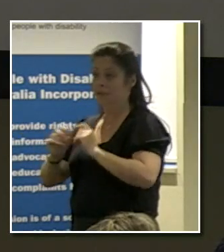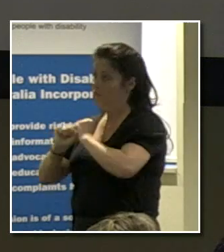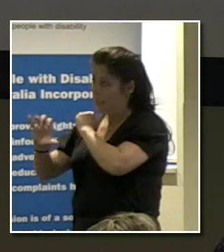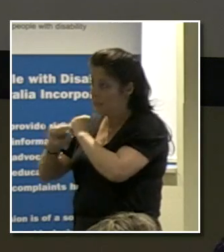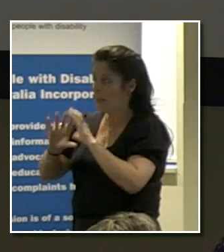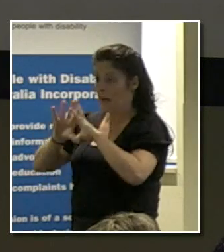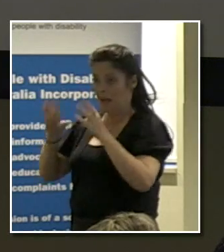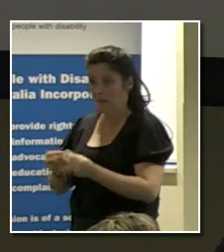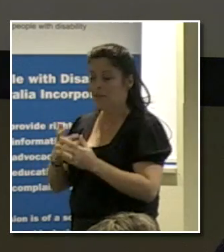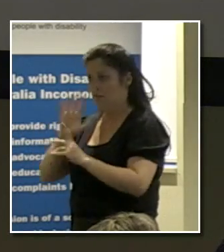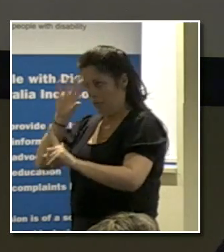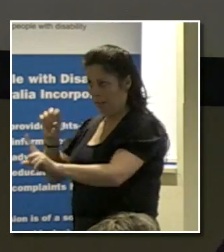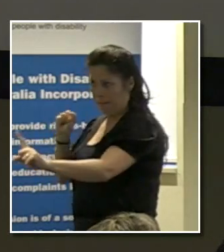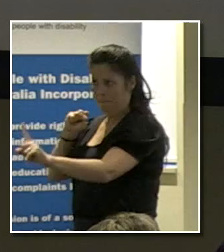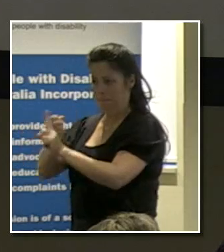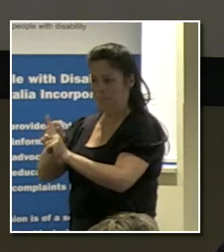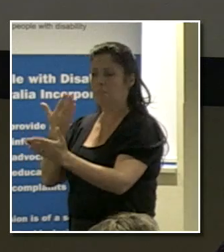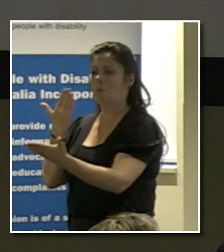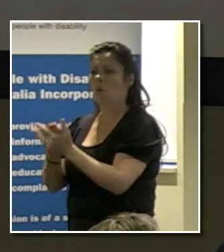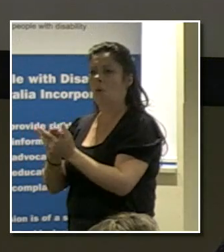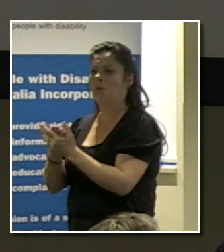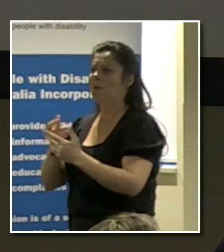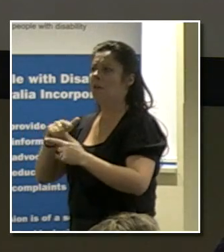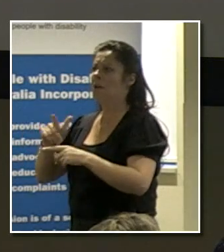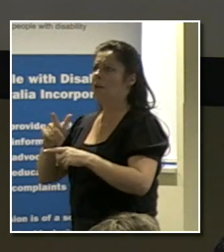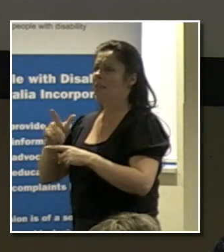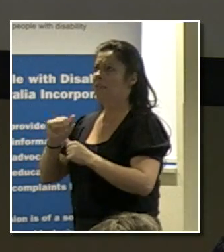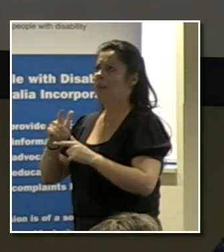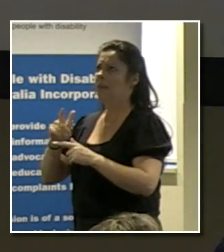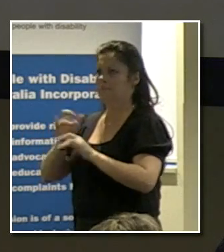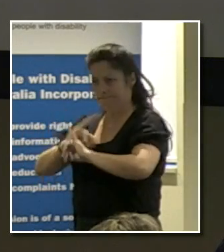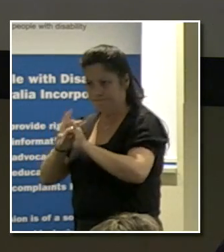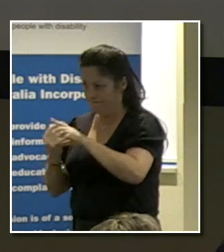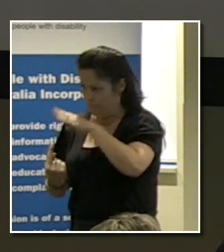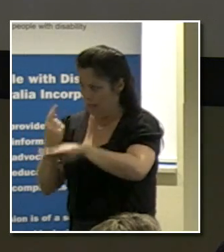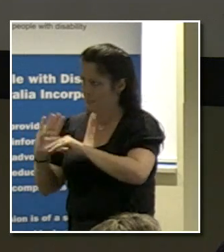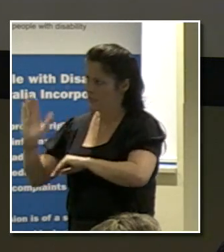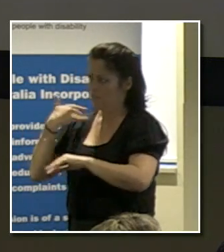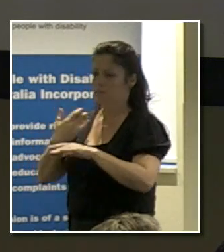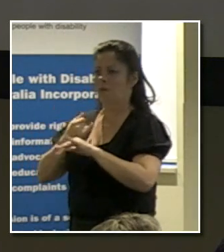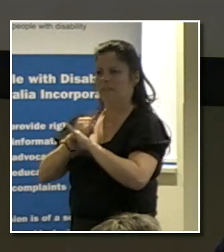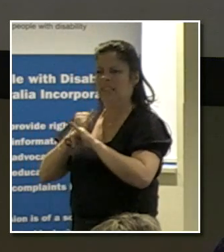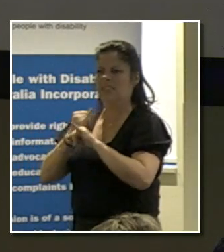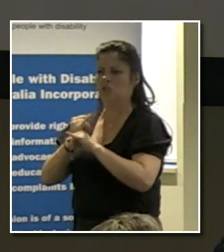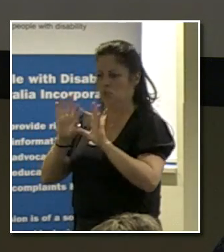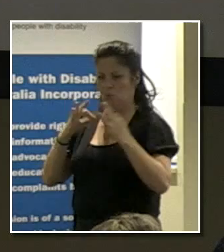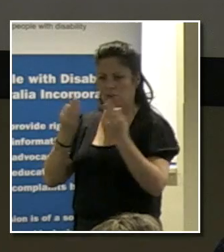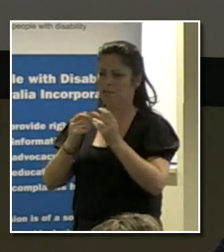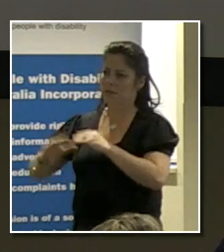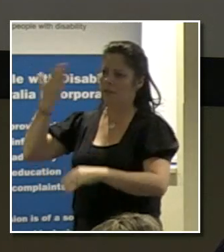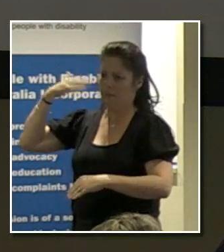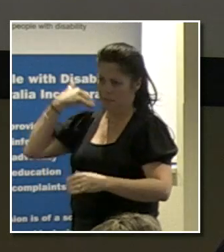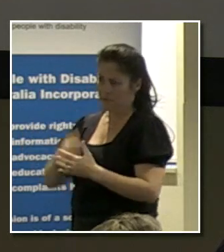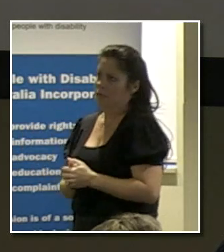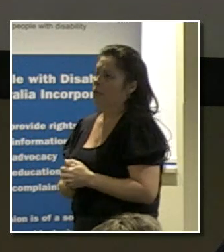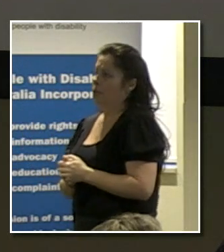institutions. Rarely have I been more proud of anything, though, done by the board, than the care that